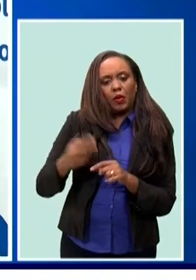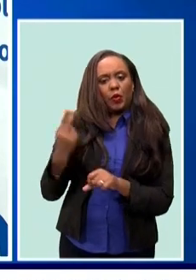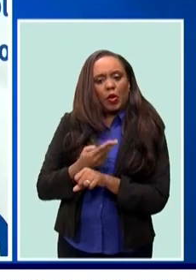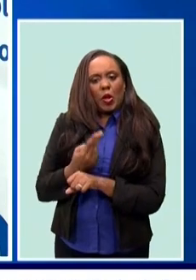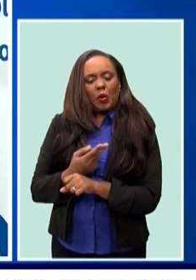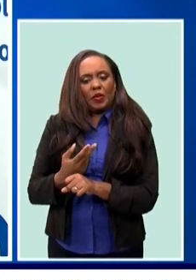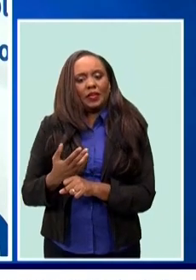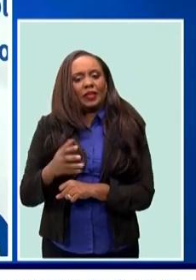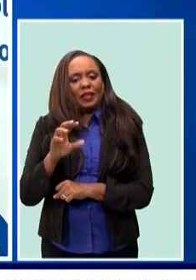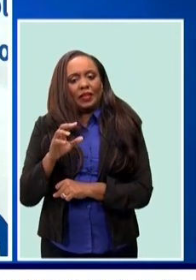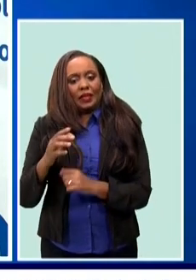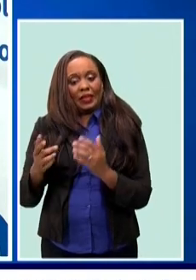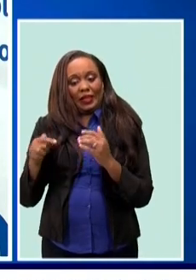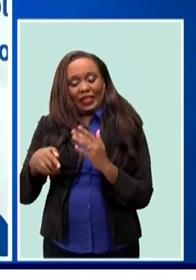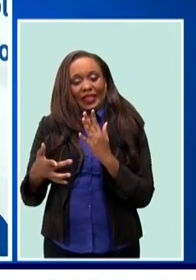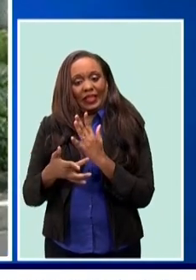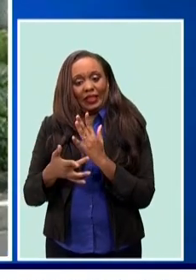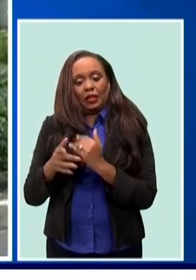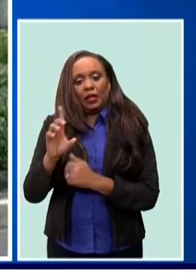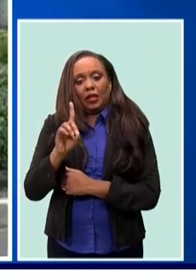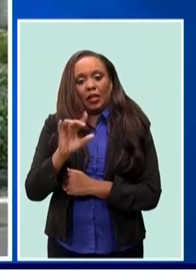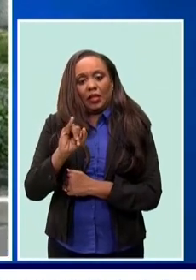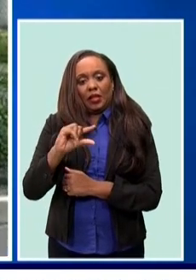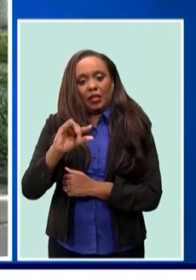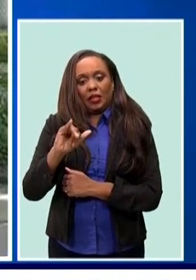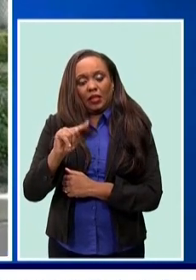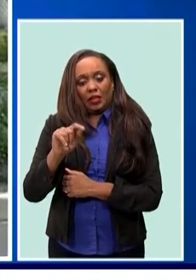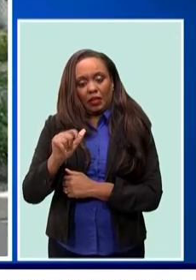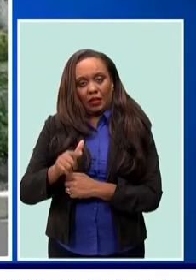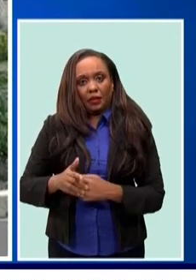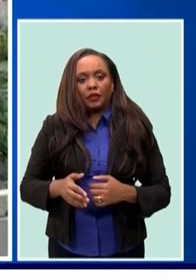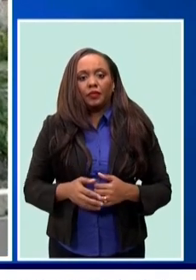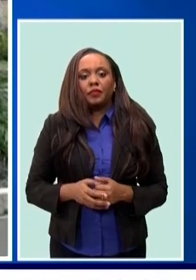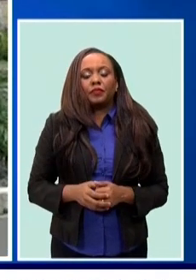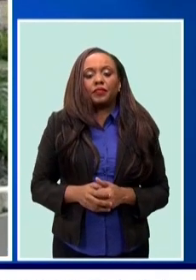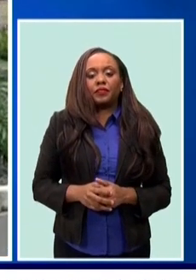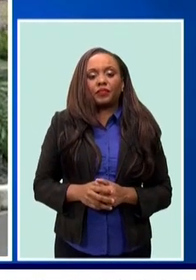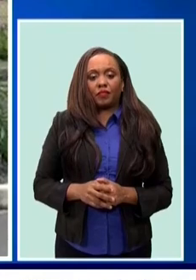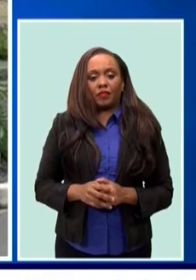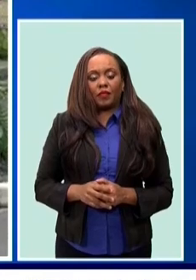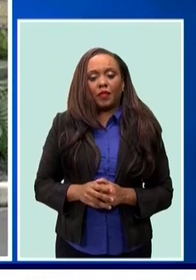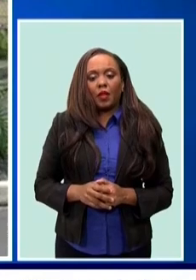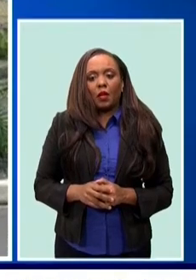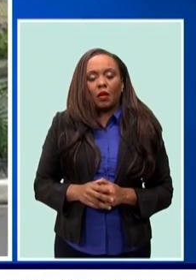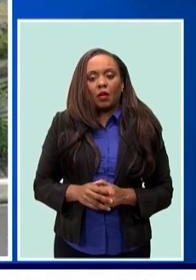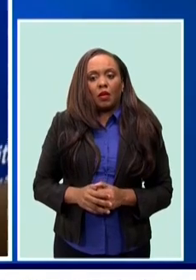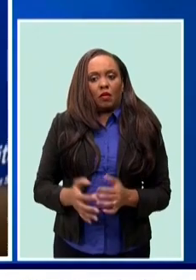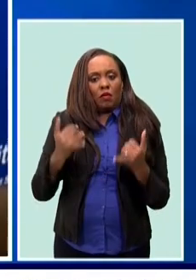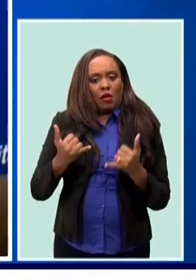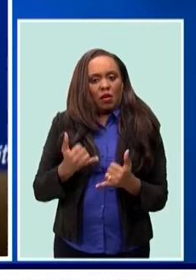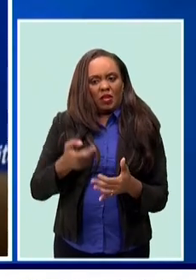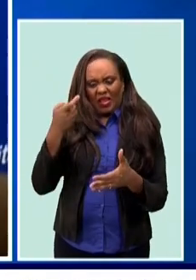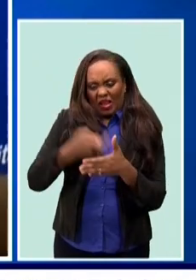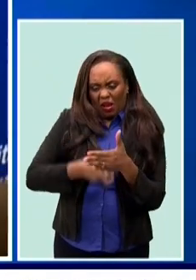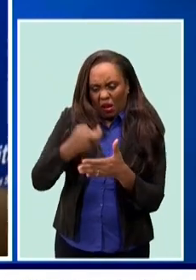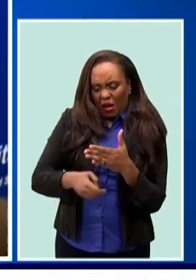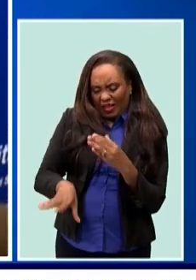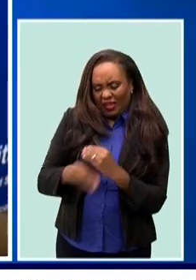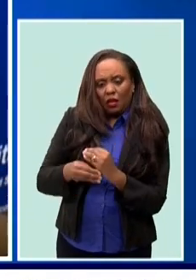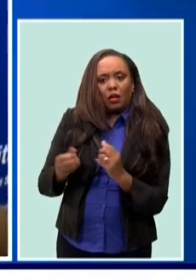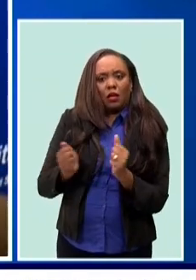financial sector. Banks can also participate. He says the pilot will seek to attack the very substantial costs